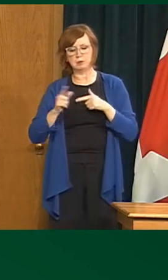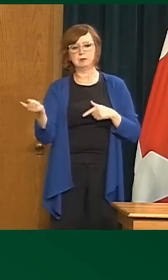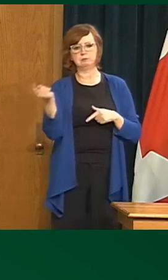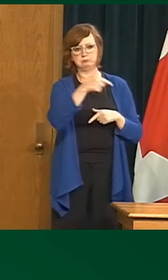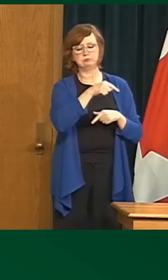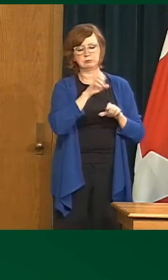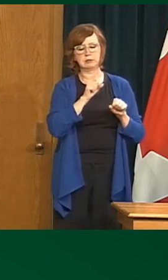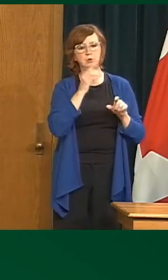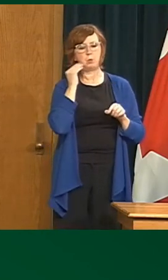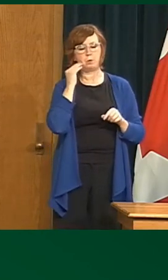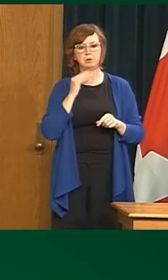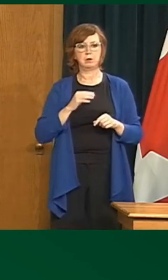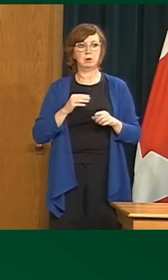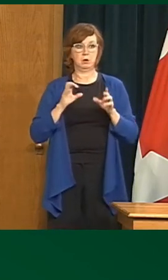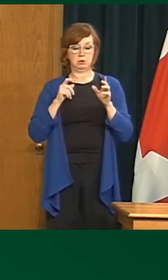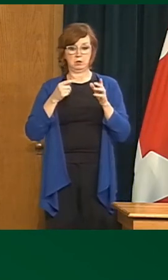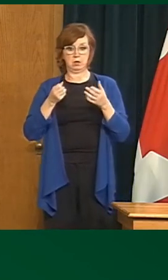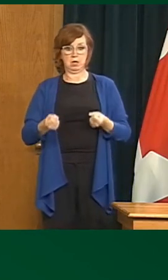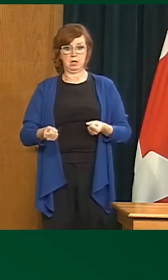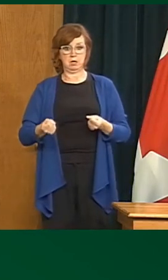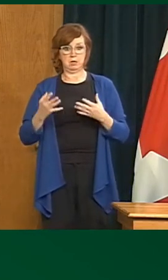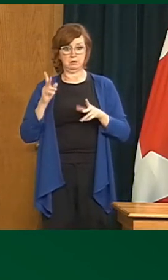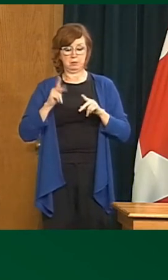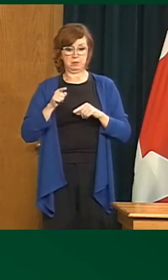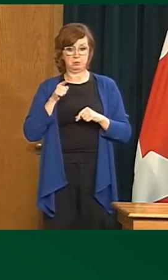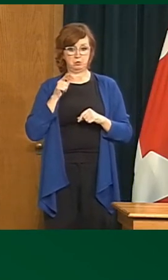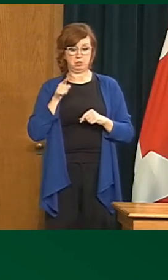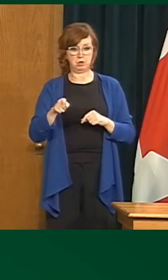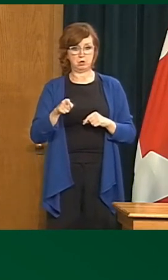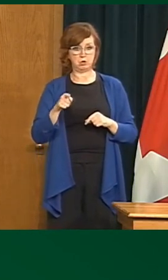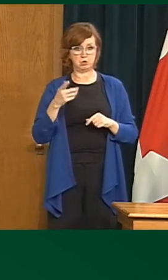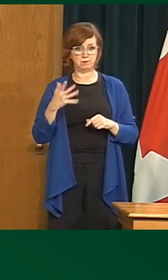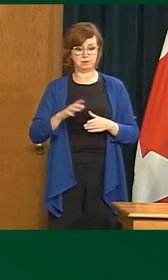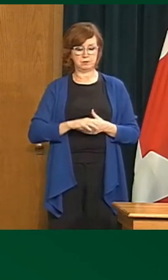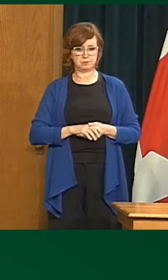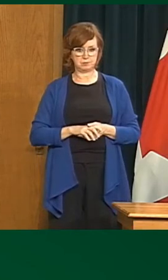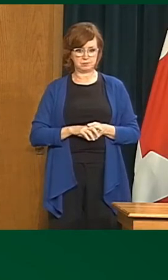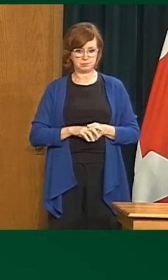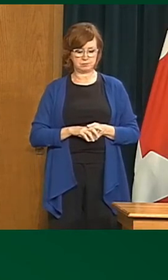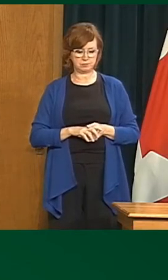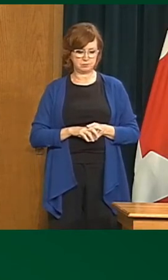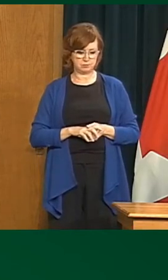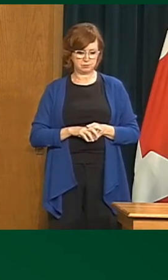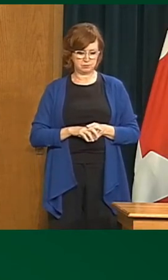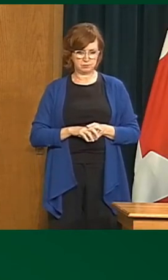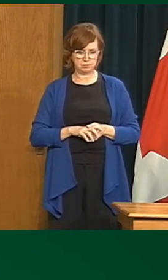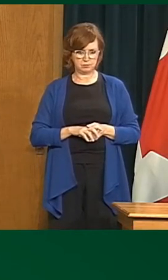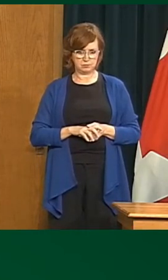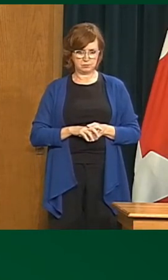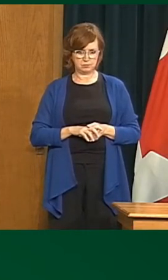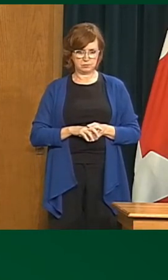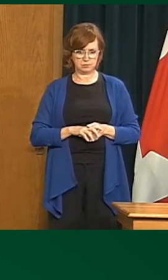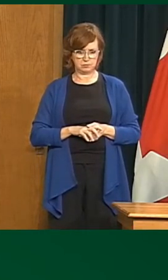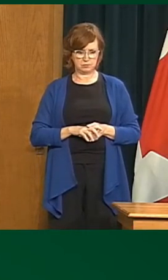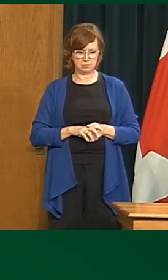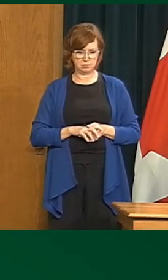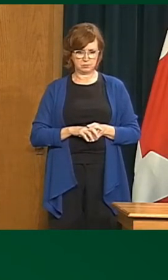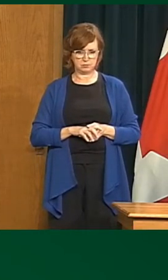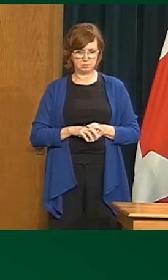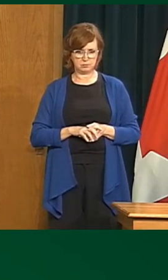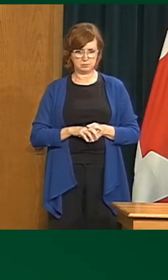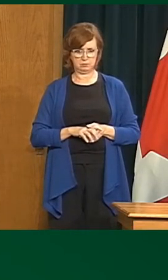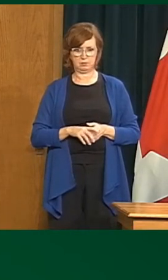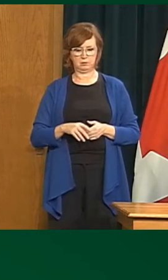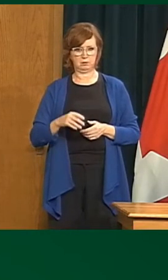clarify how many people with COVID are there now and how many people have been there? Is that dangerous, have that in the remand center, people who